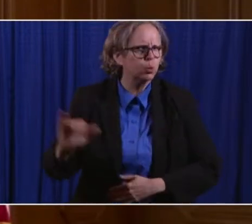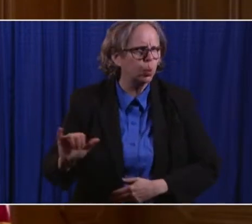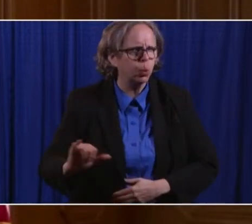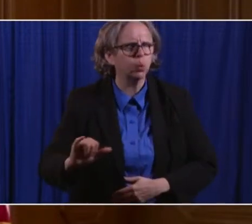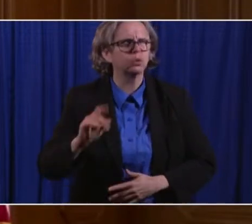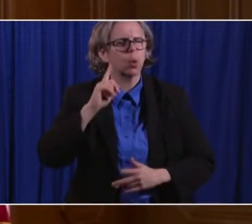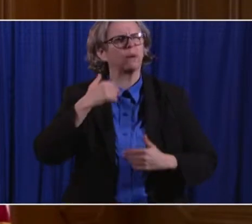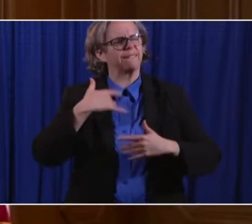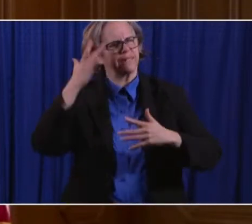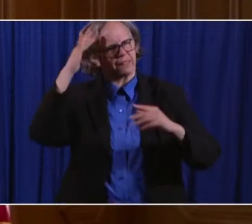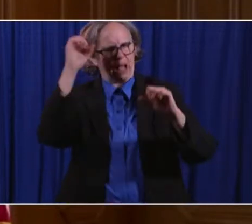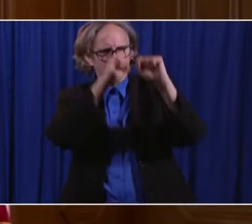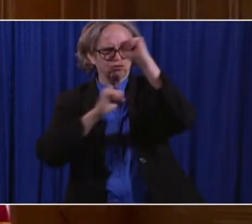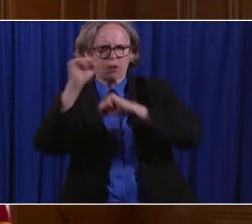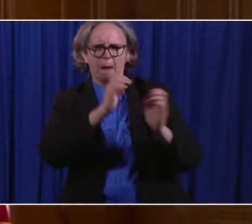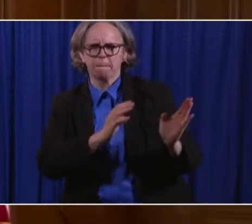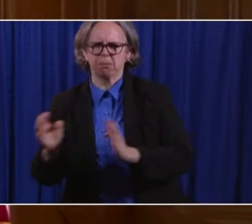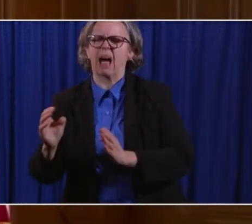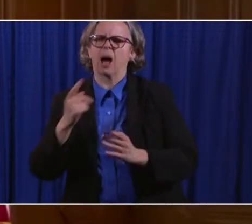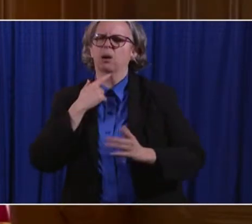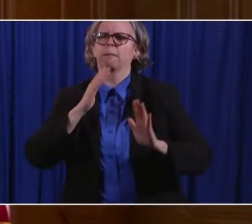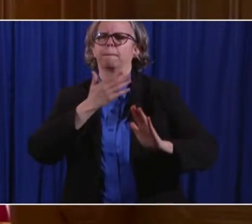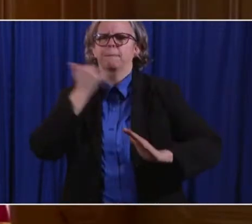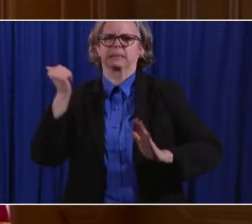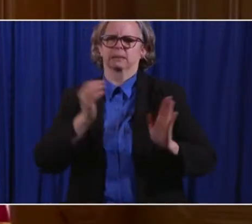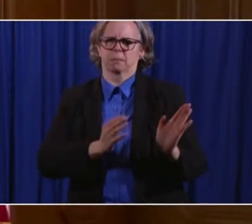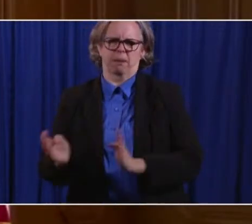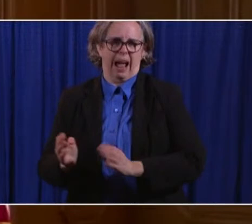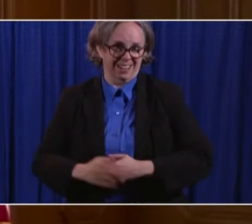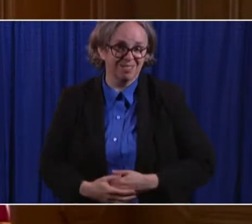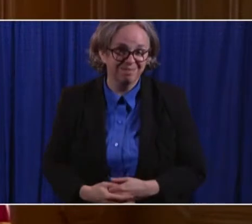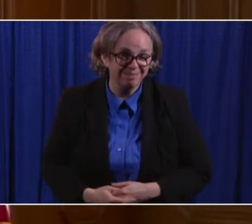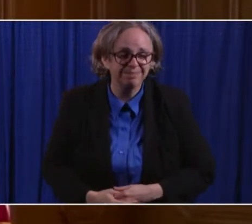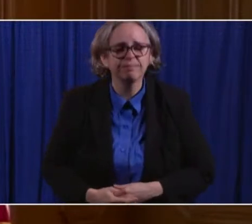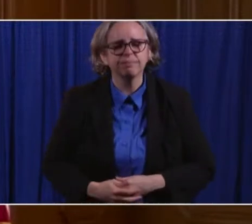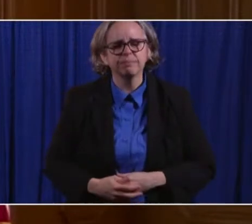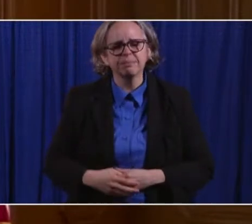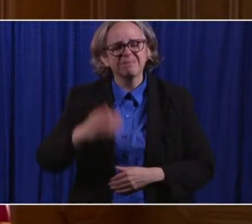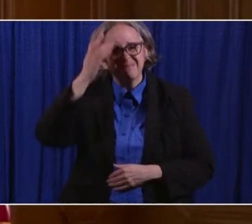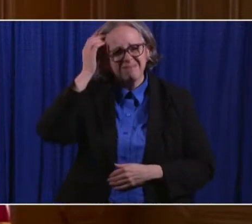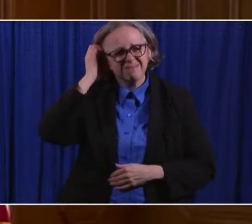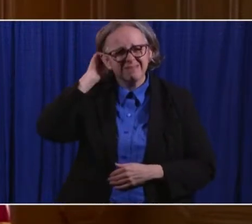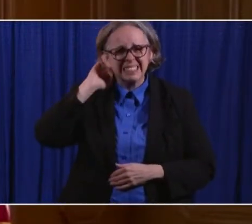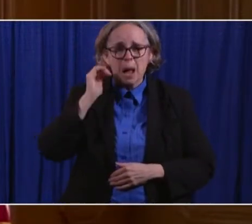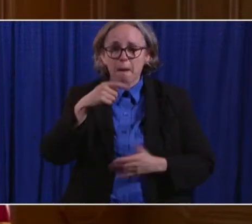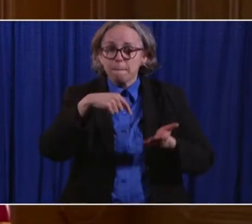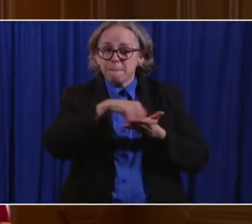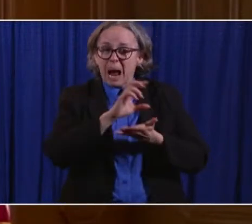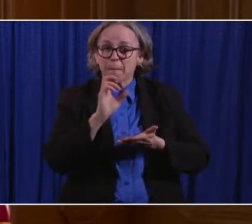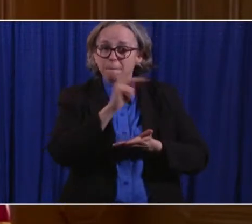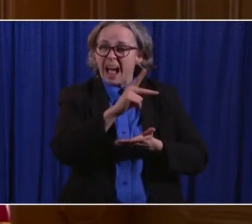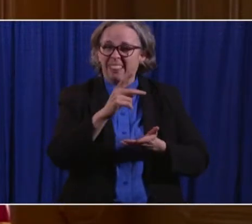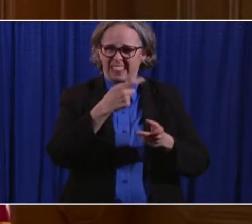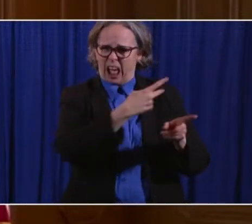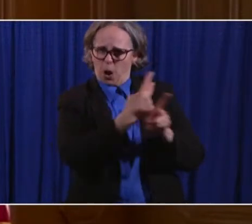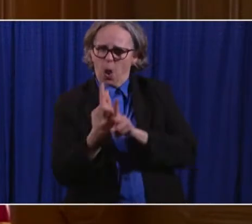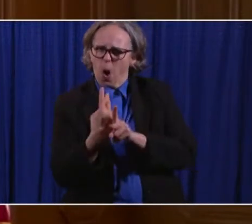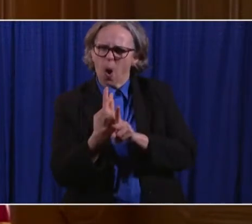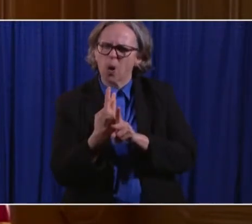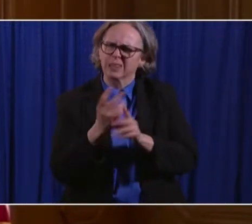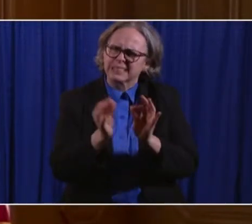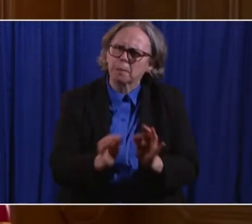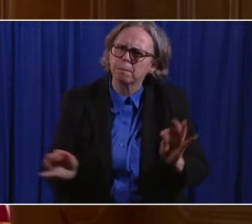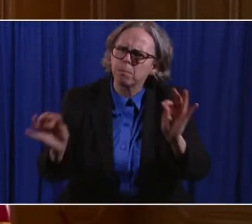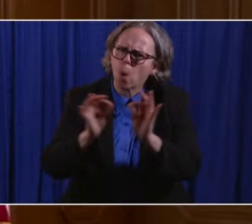a very important step that we can take together that will help stabilize our economic environment